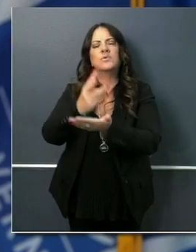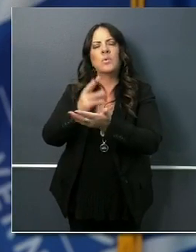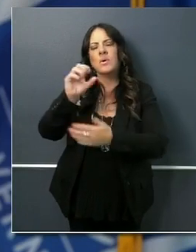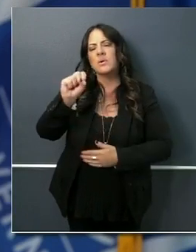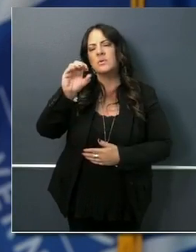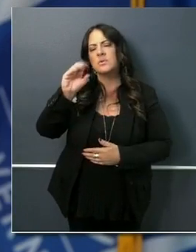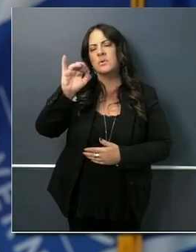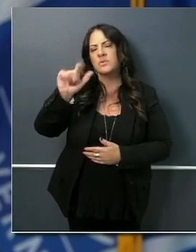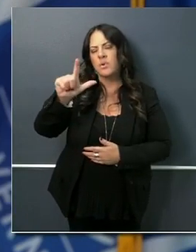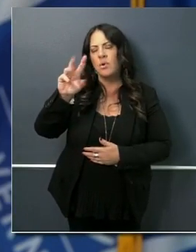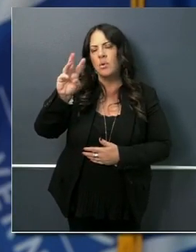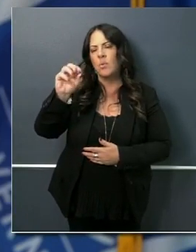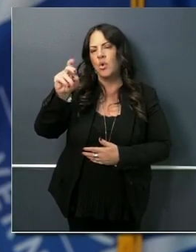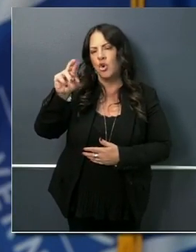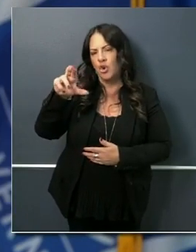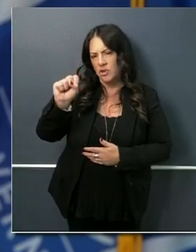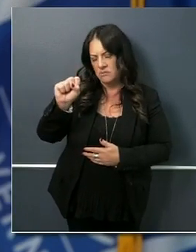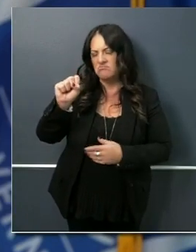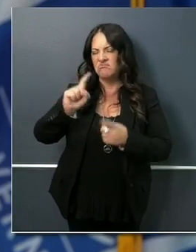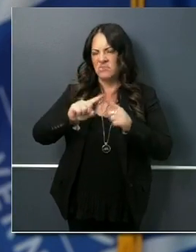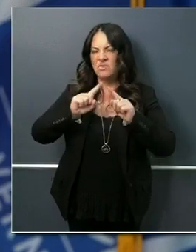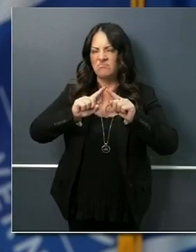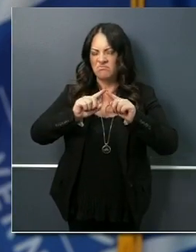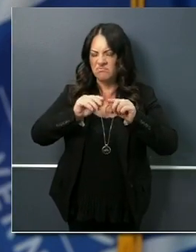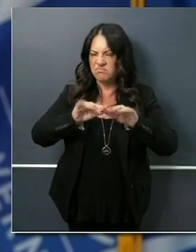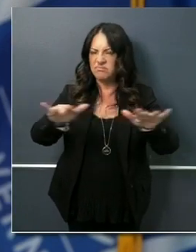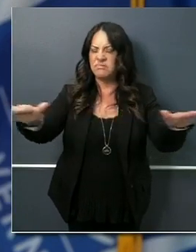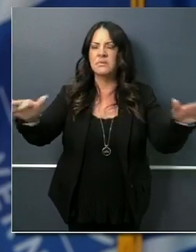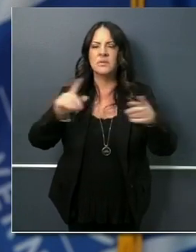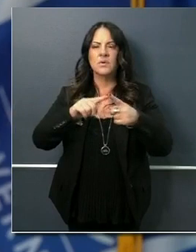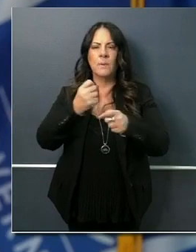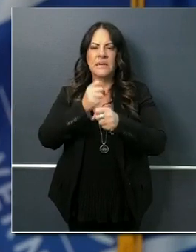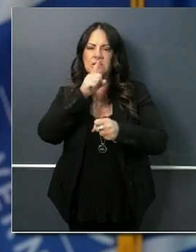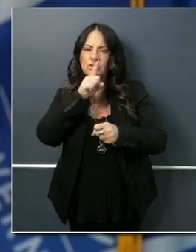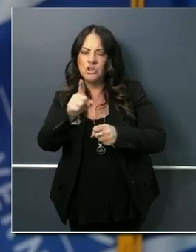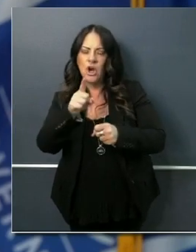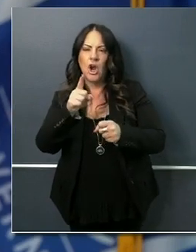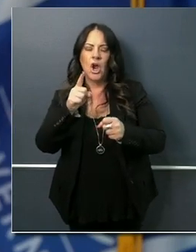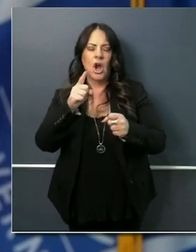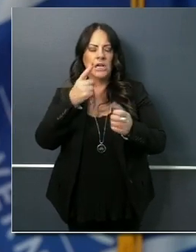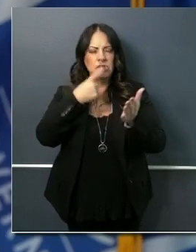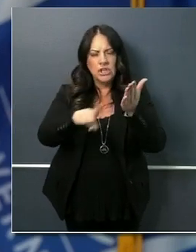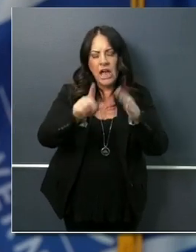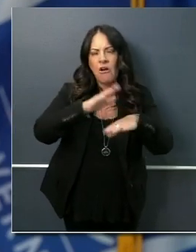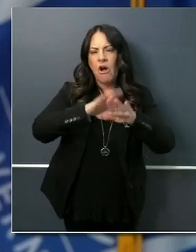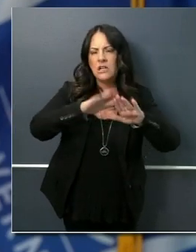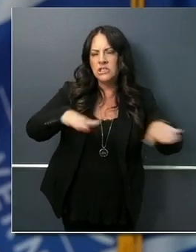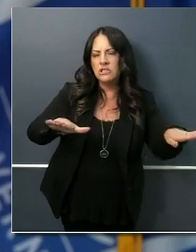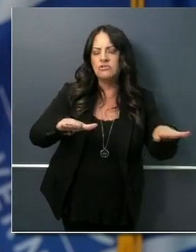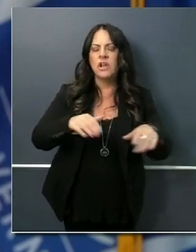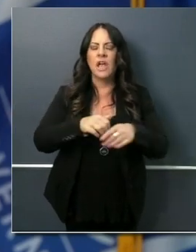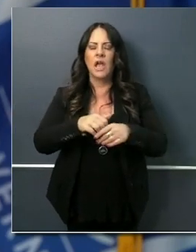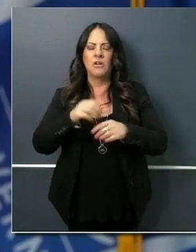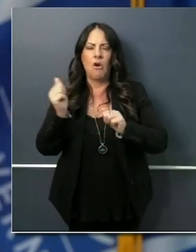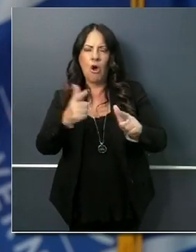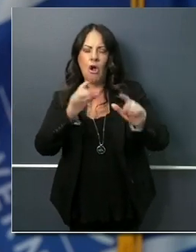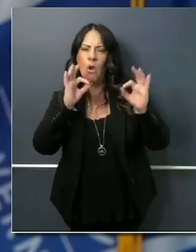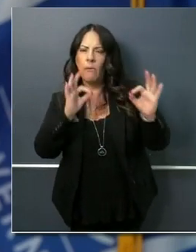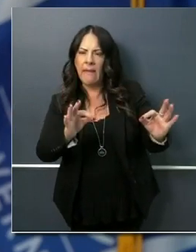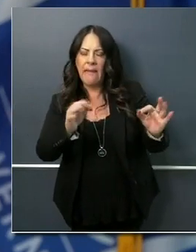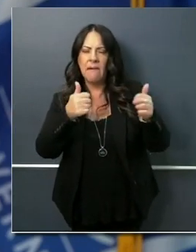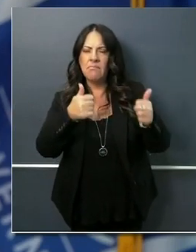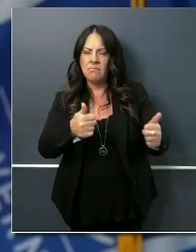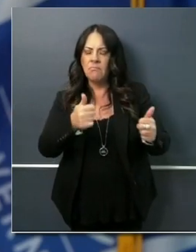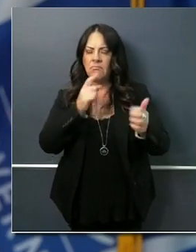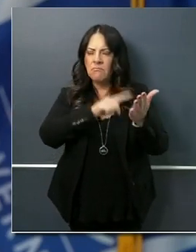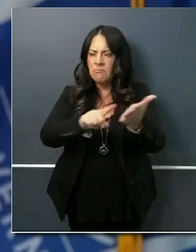time that we recognize we are asking from you to ensure the health and safety of well-being of children across the state is occurring. In